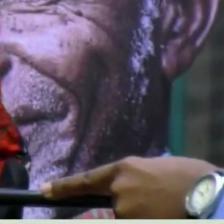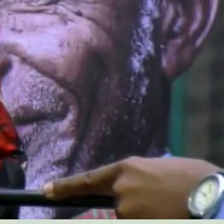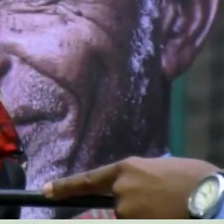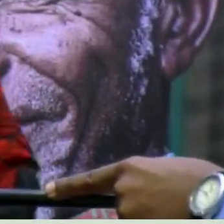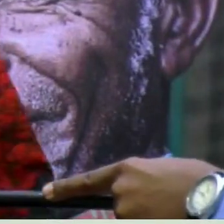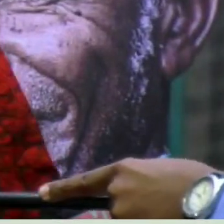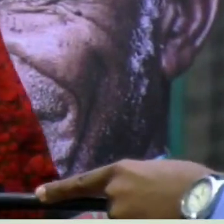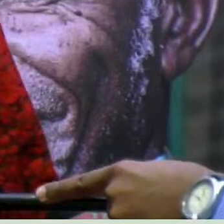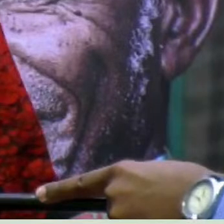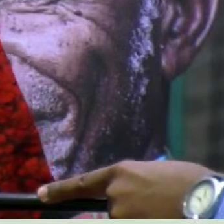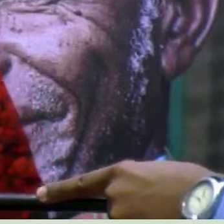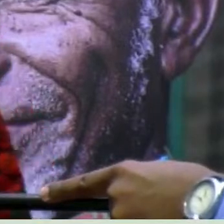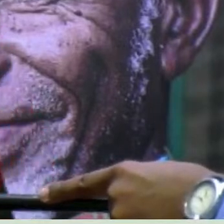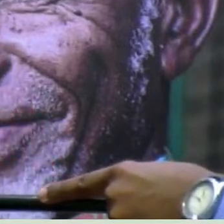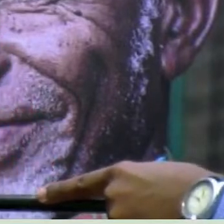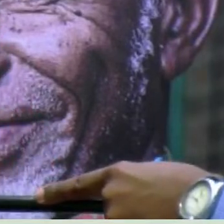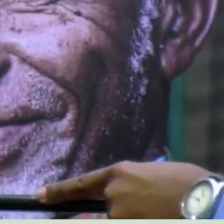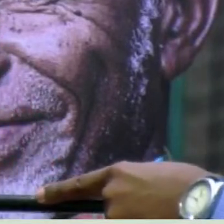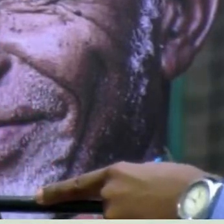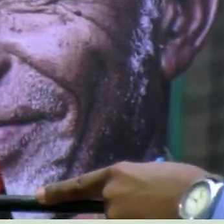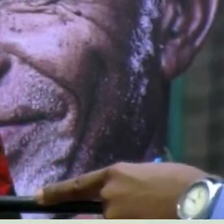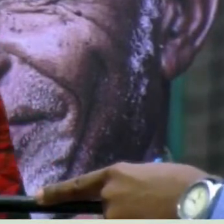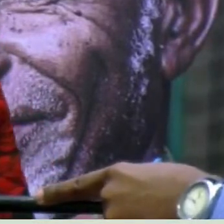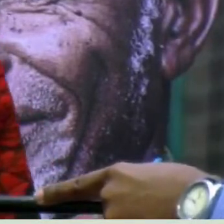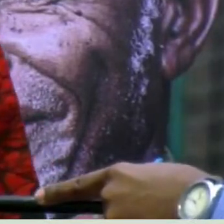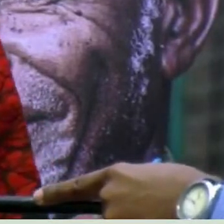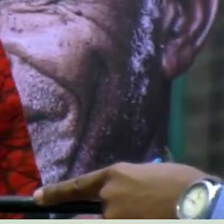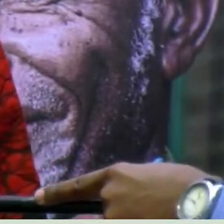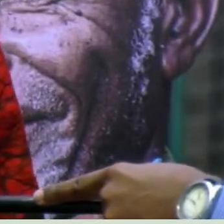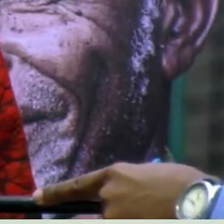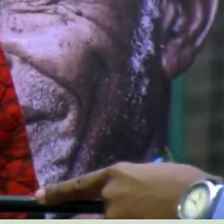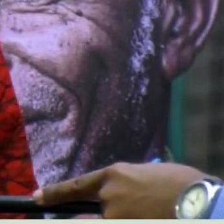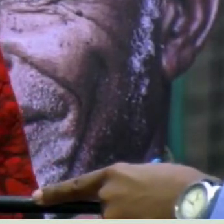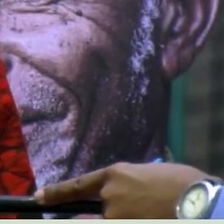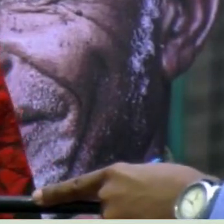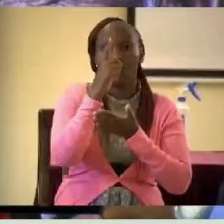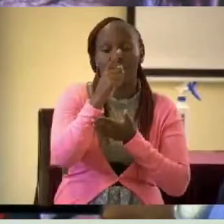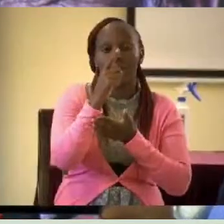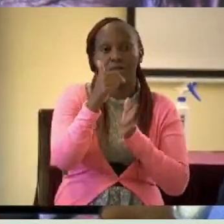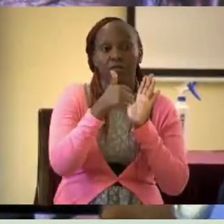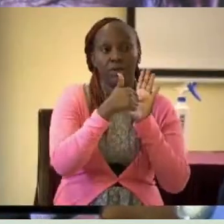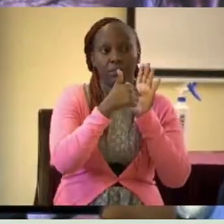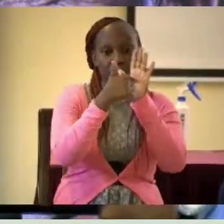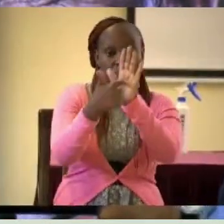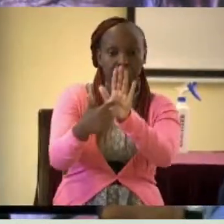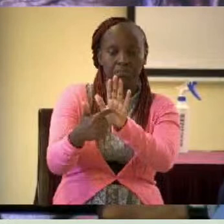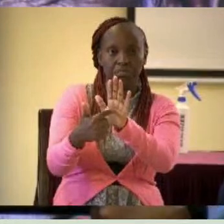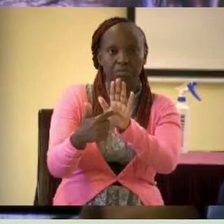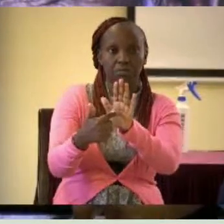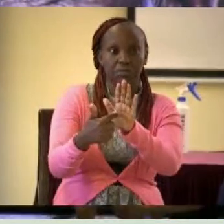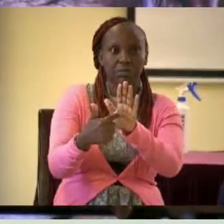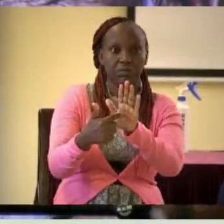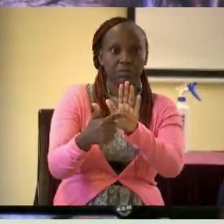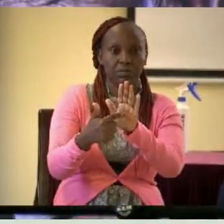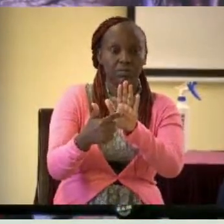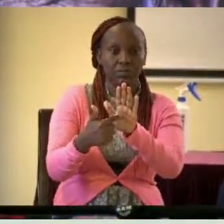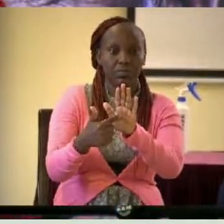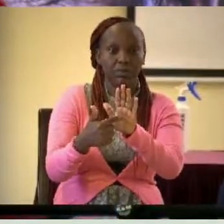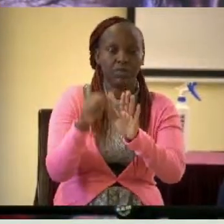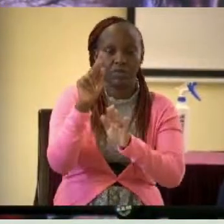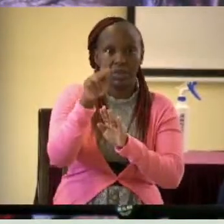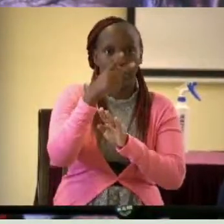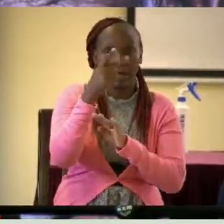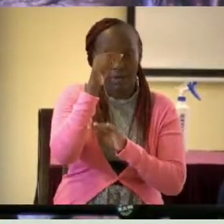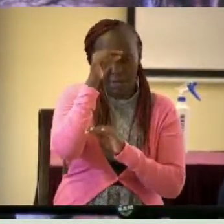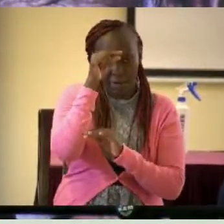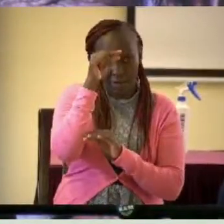identify provision of legal aid as one of the flagships for the Kenya